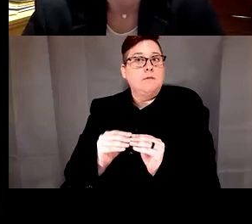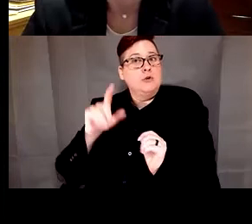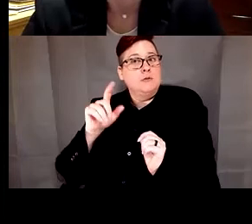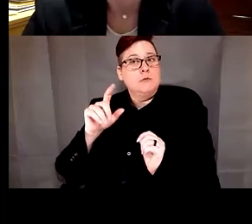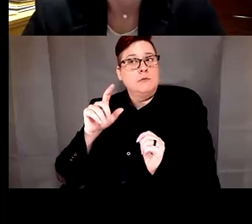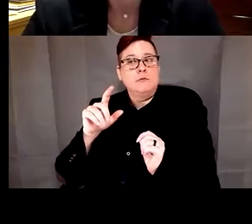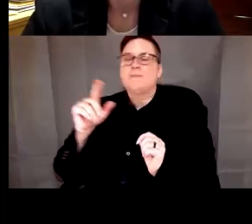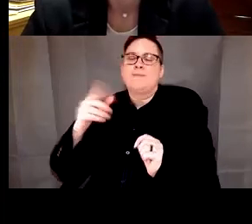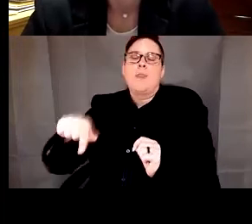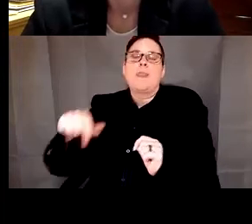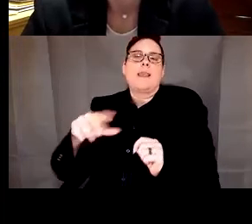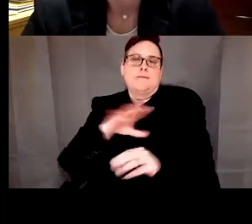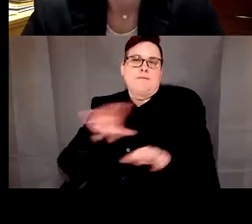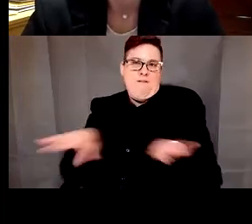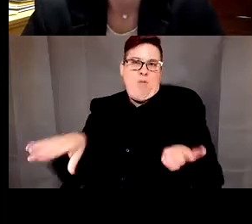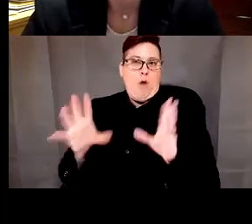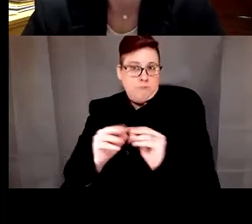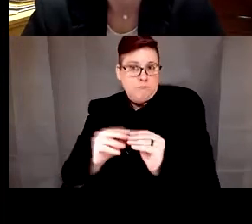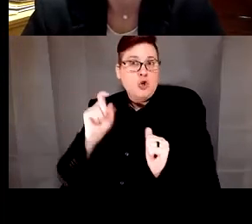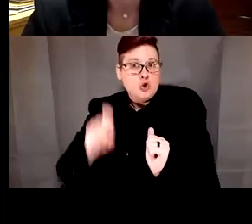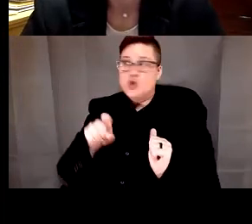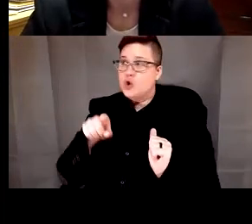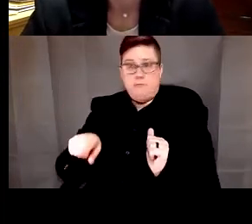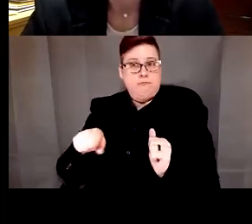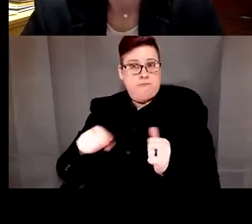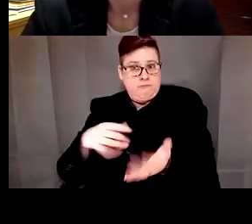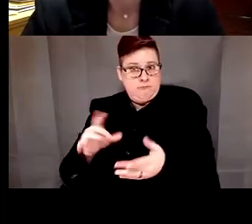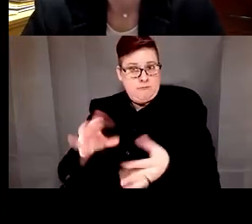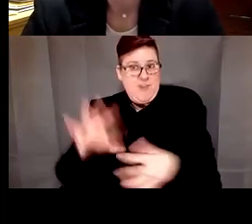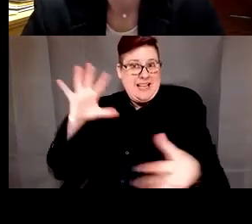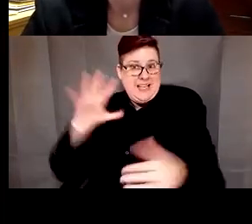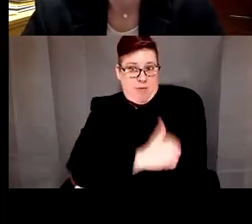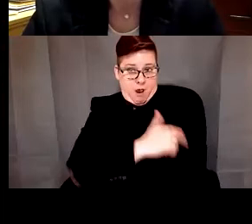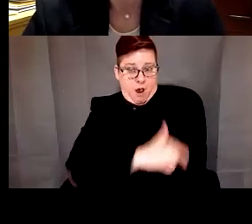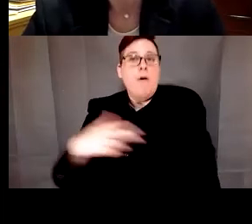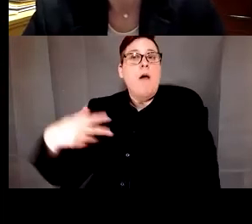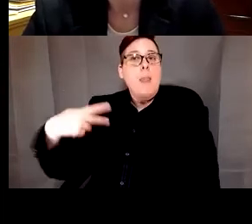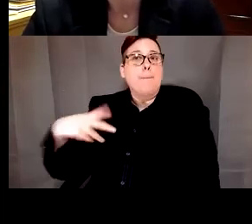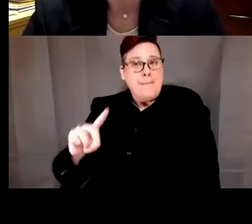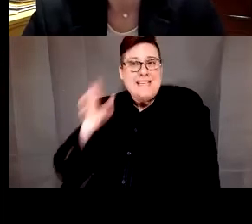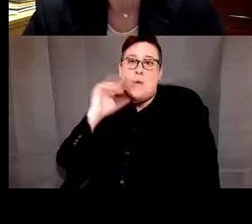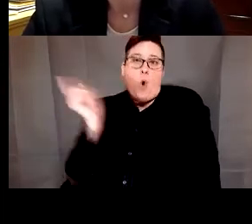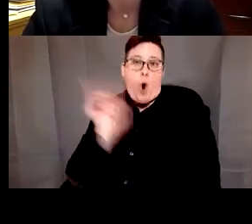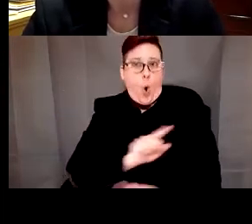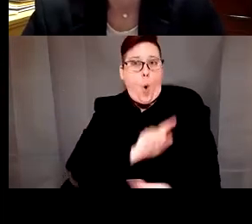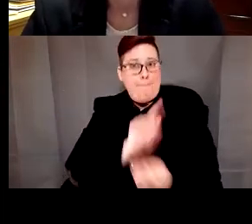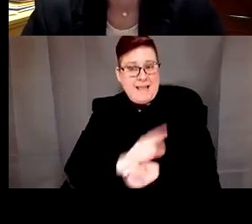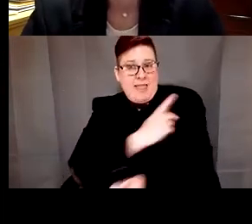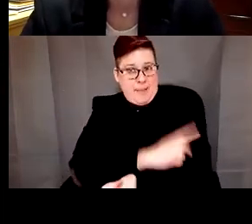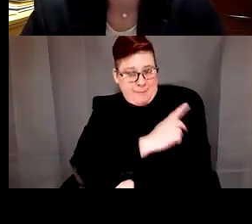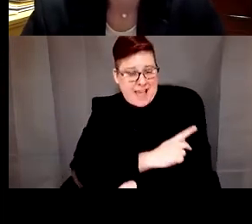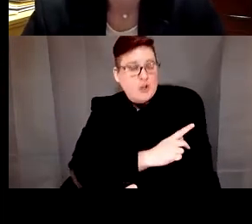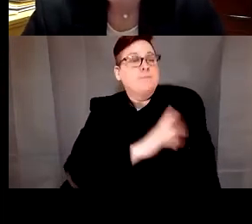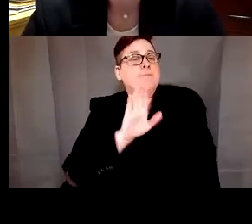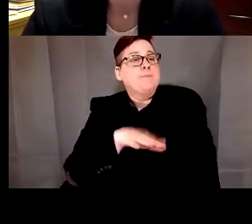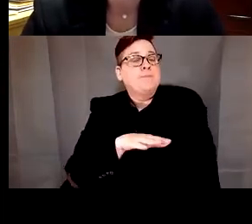typical behavior of the public defender would be that he would go and he would meet with the patient and say,